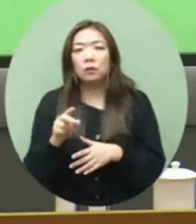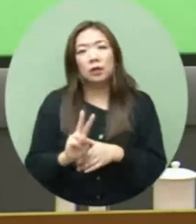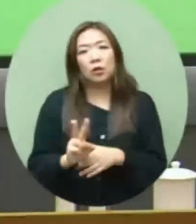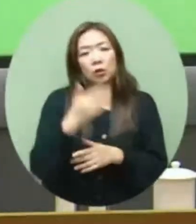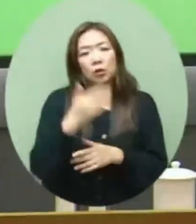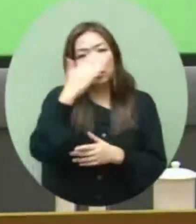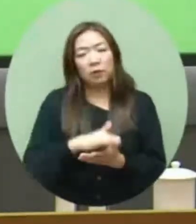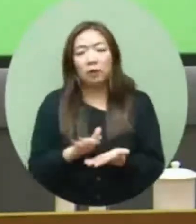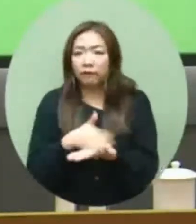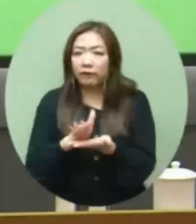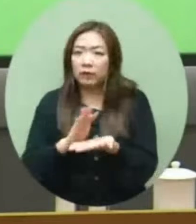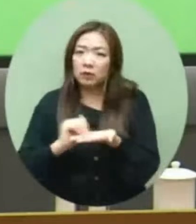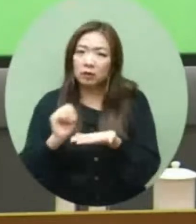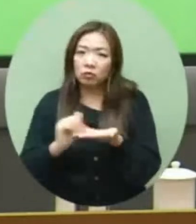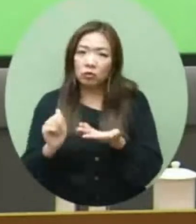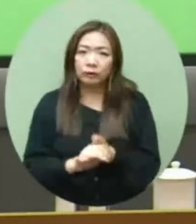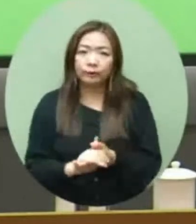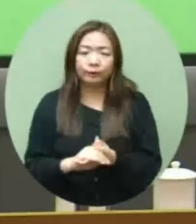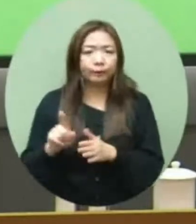issue.